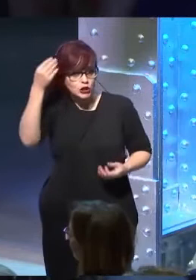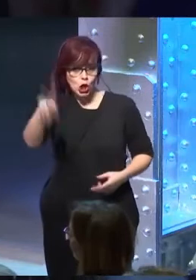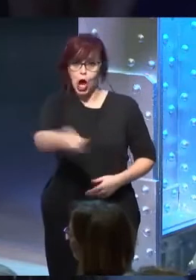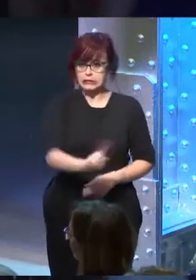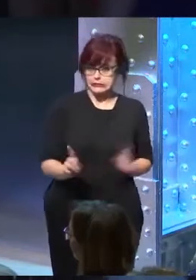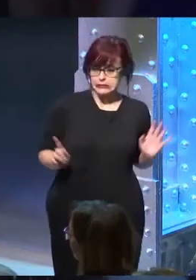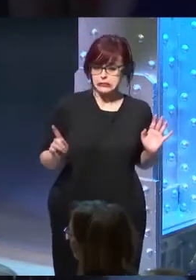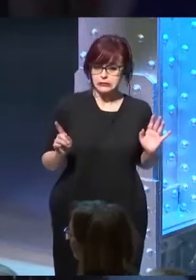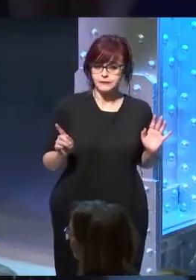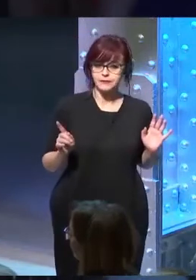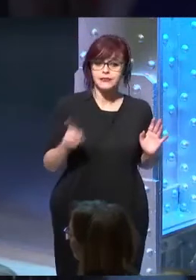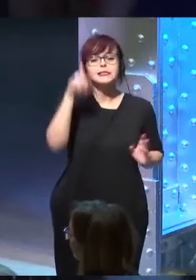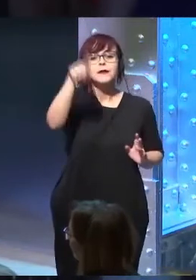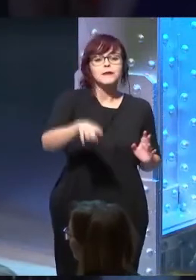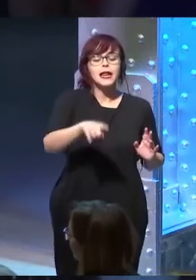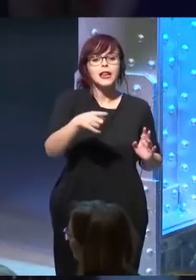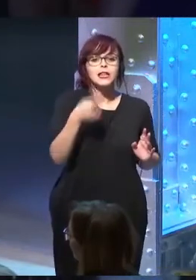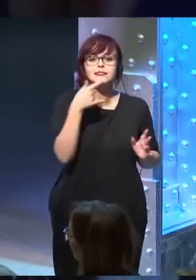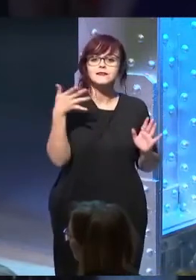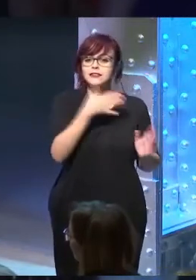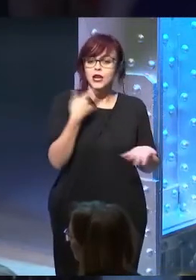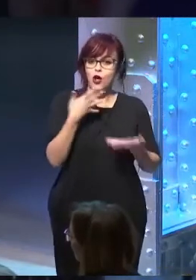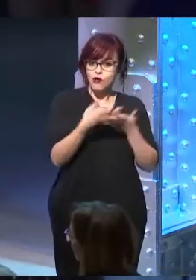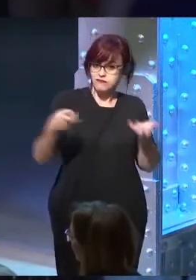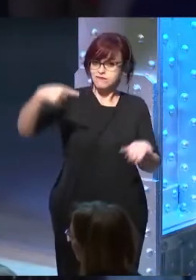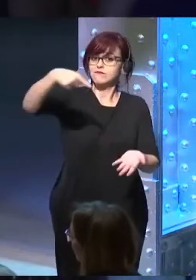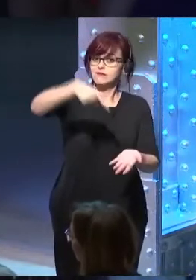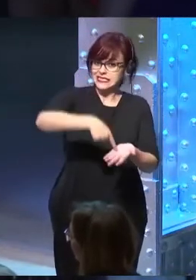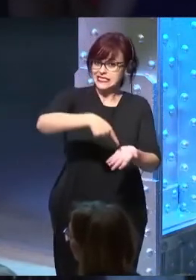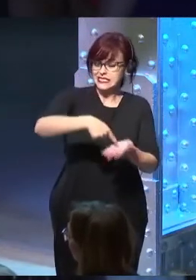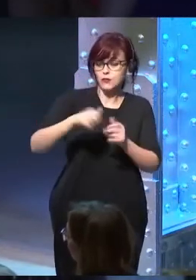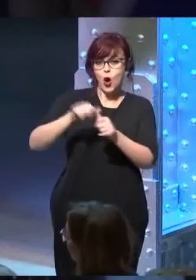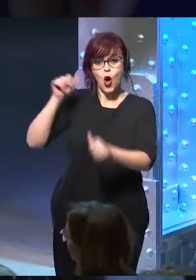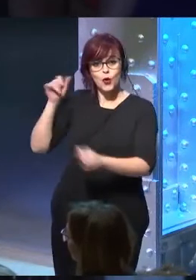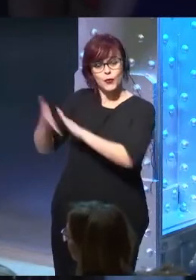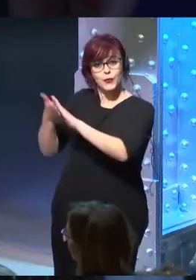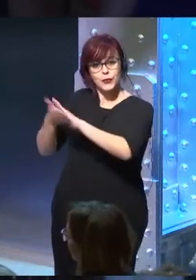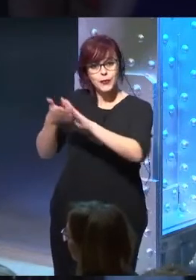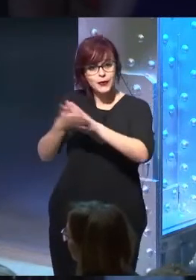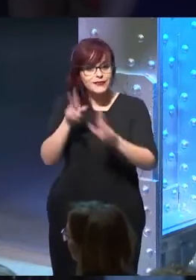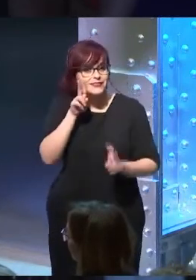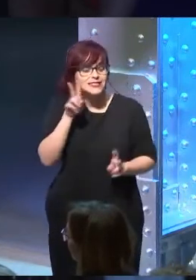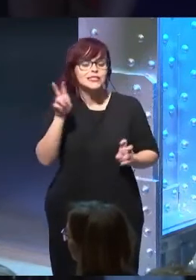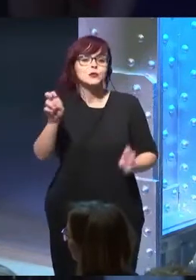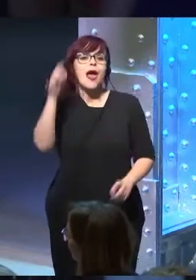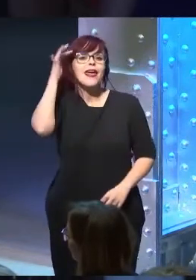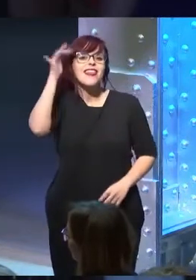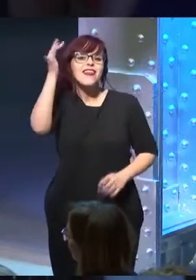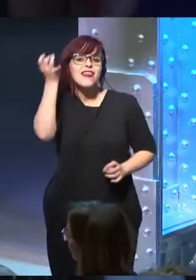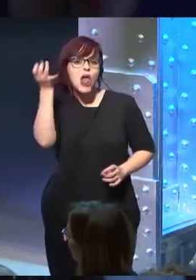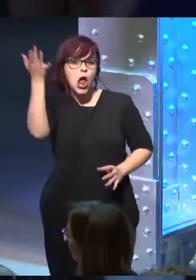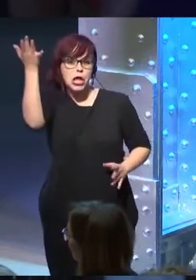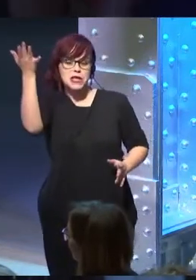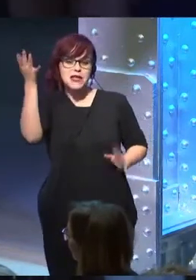What I want to underline here is that this is not the peculiar ideology of some distant